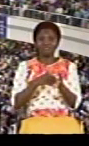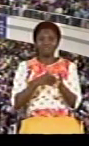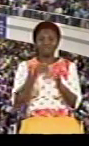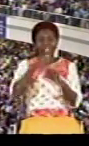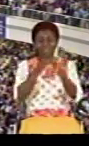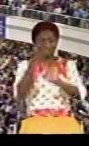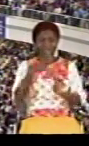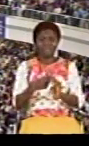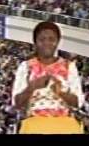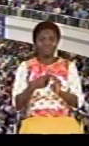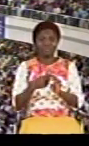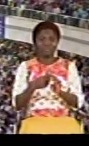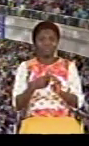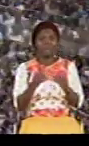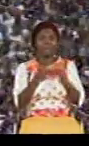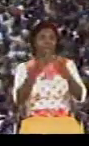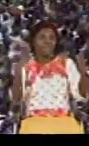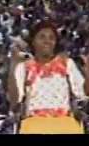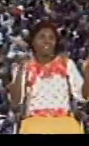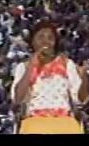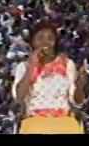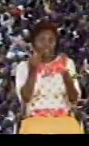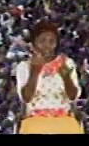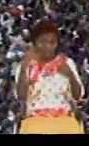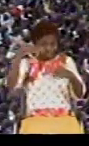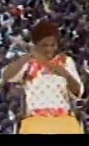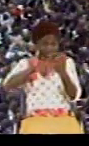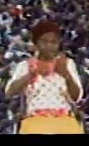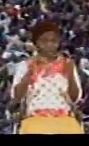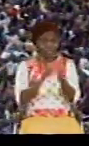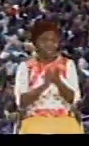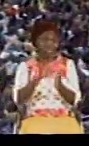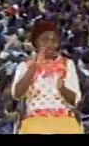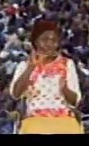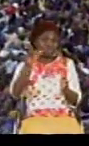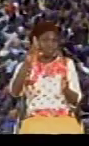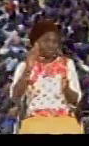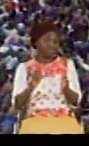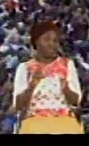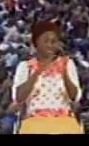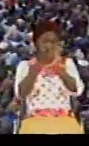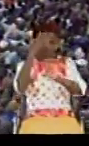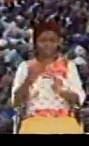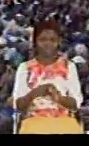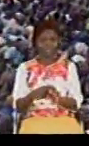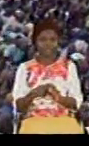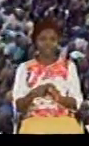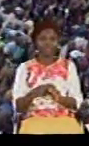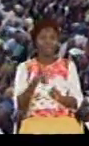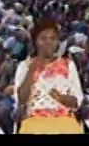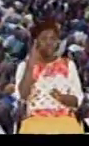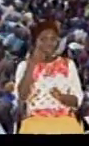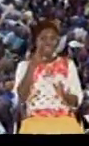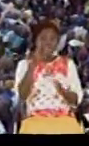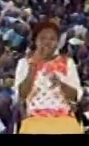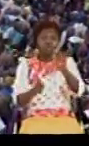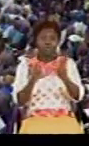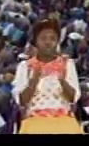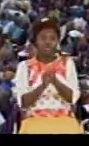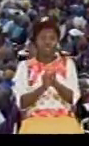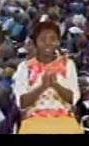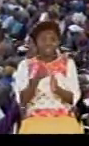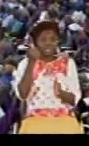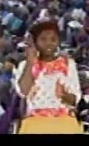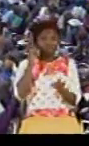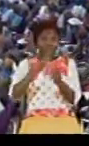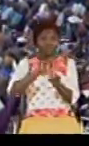Plenty is coming there. You see, the people that do not repent and they are staying far away from